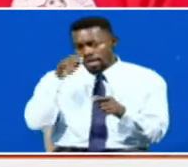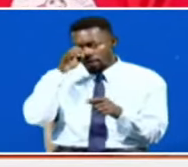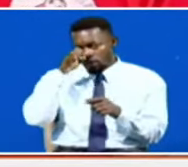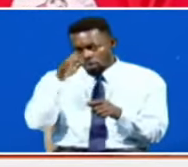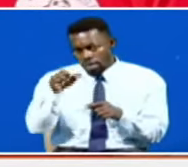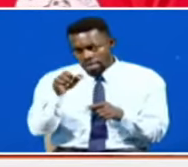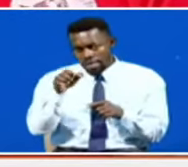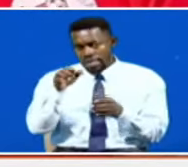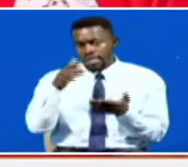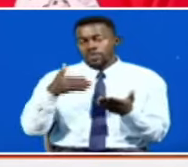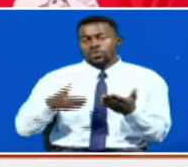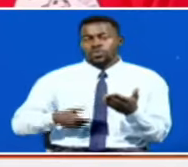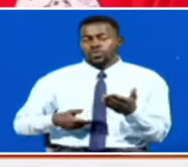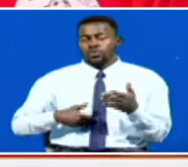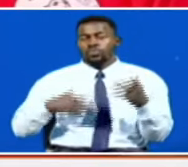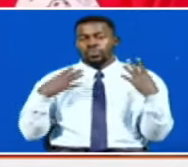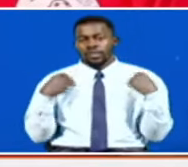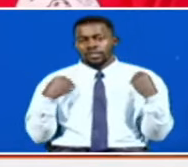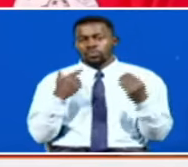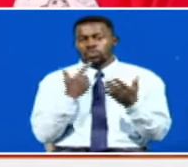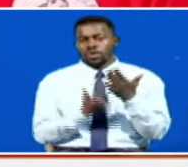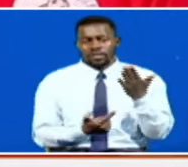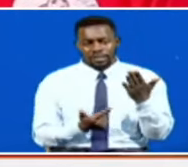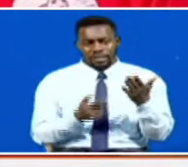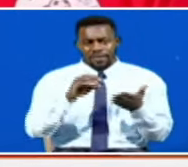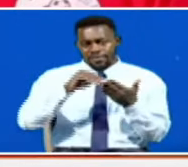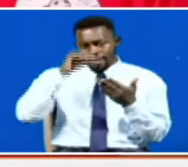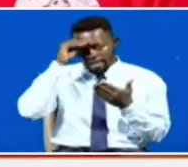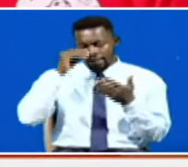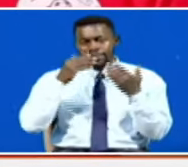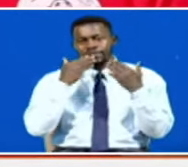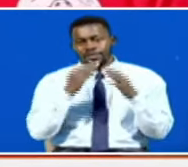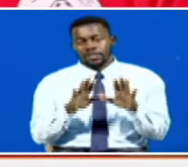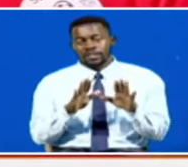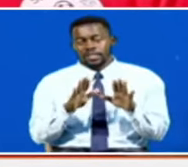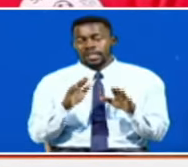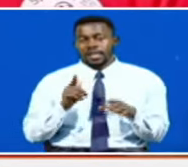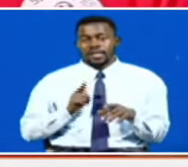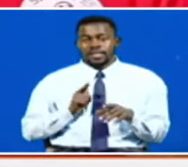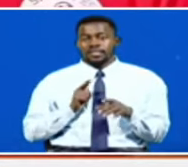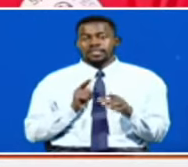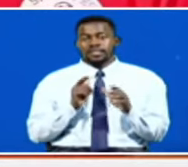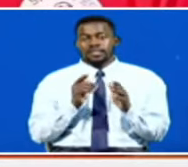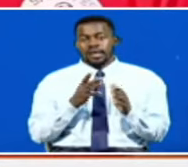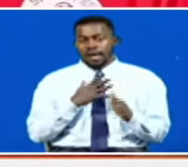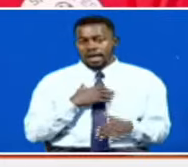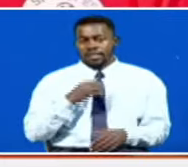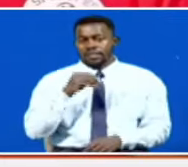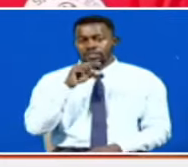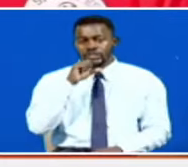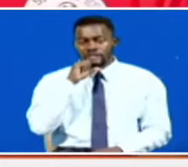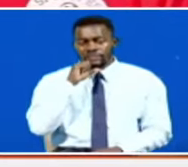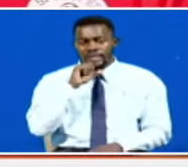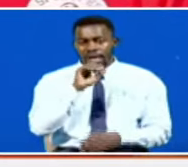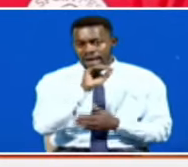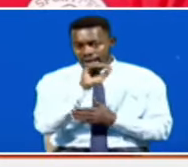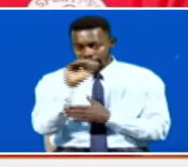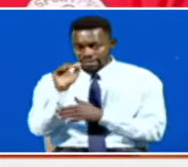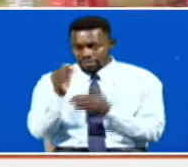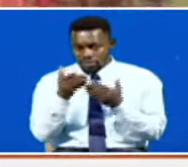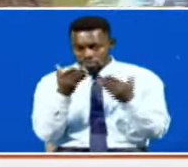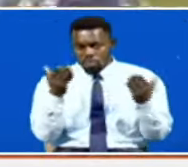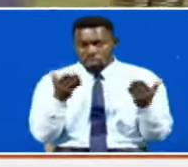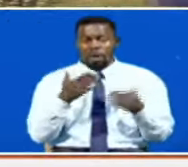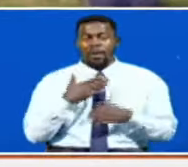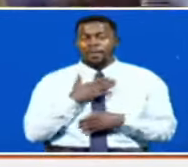practice what they have been taught to do. Ladies and gentlemen, I'm calling upon that we release one